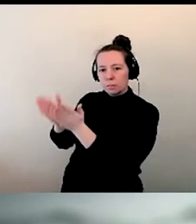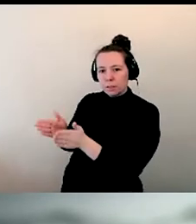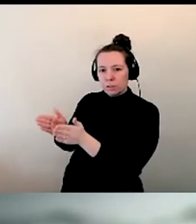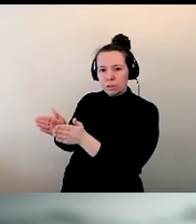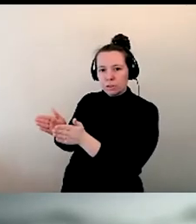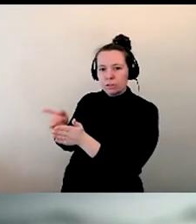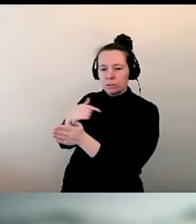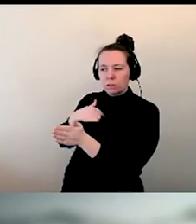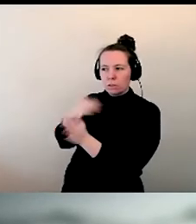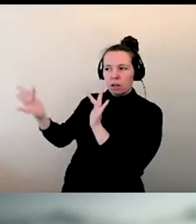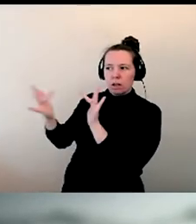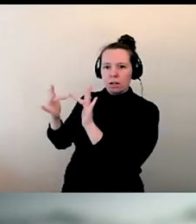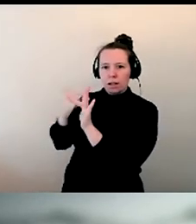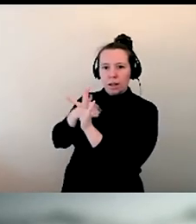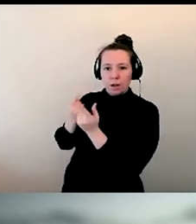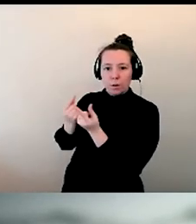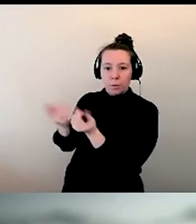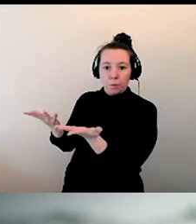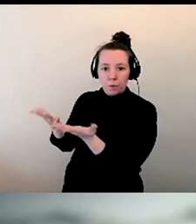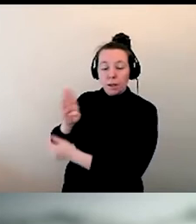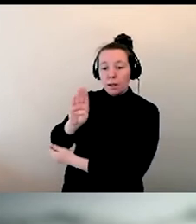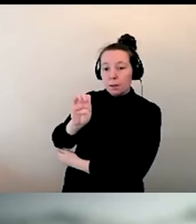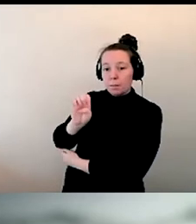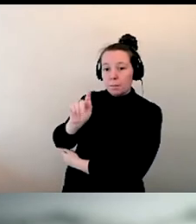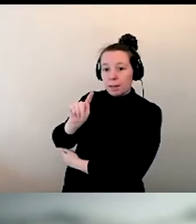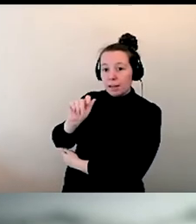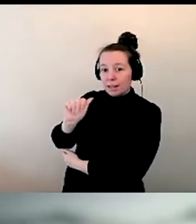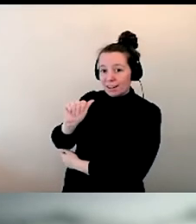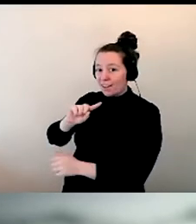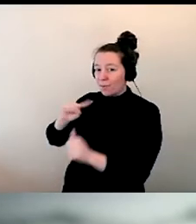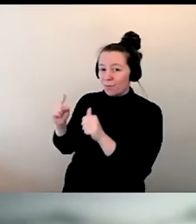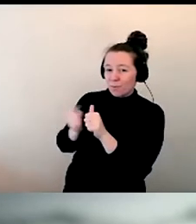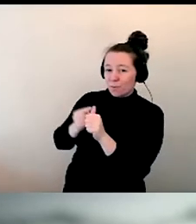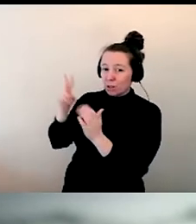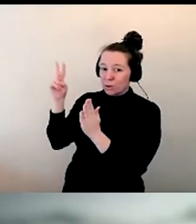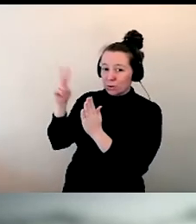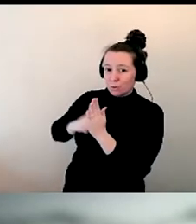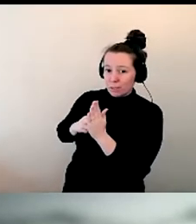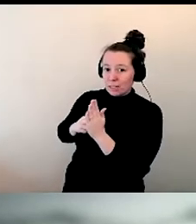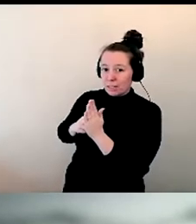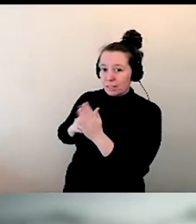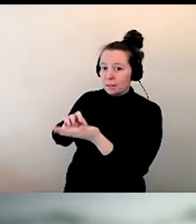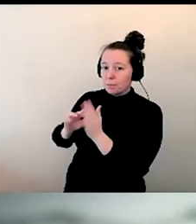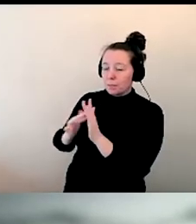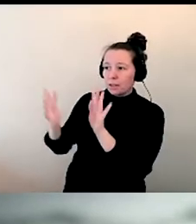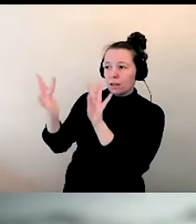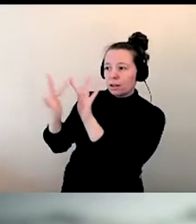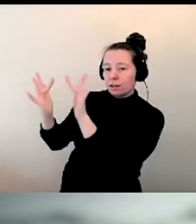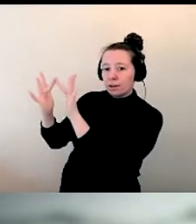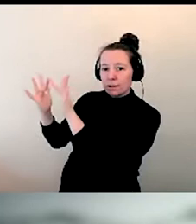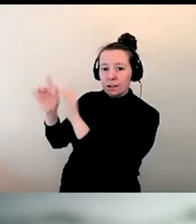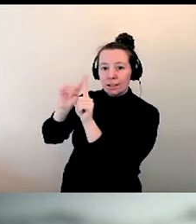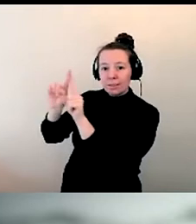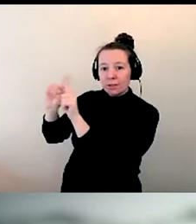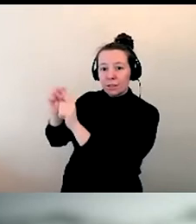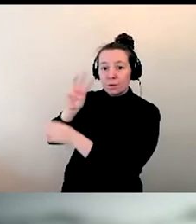reader sometimes. So I signed up for a couple of websites which actually provide ARCs in exchange for reviews before